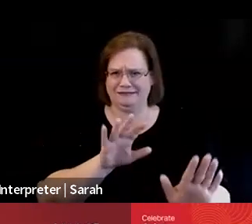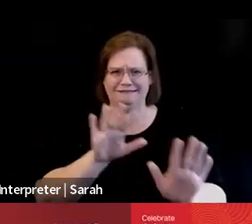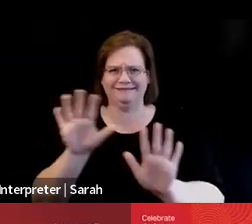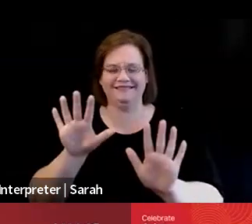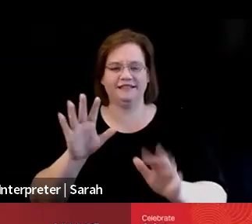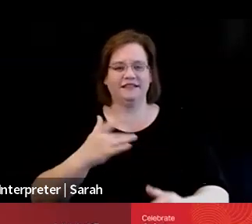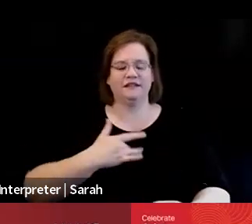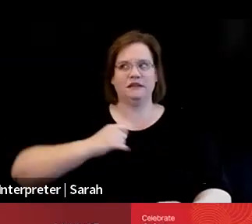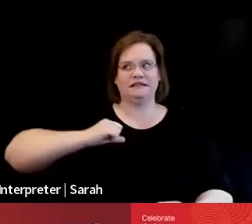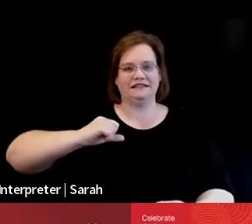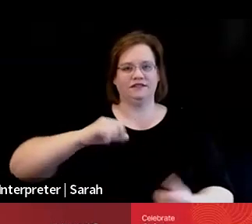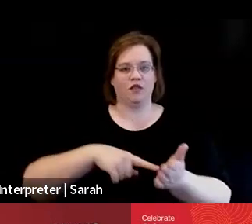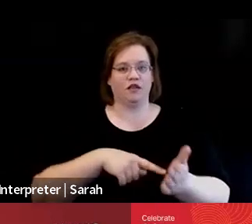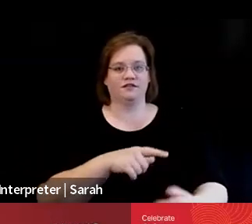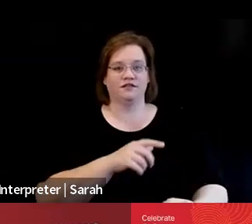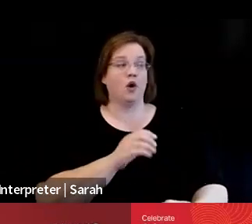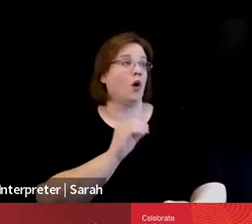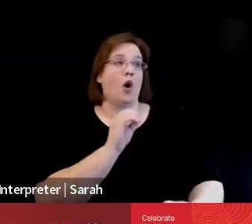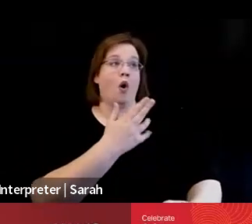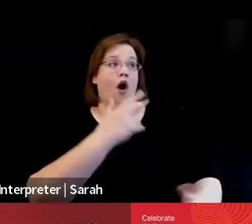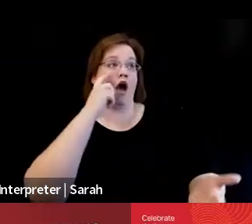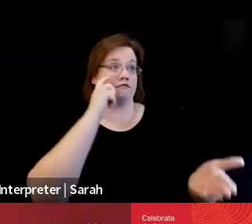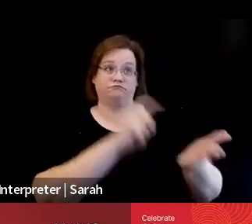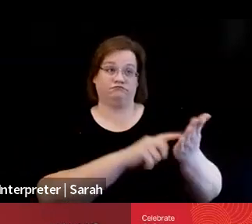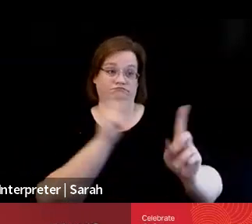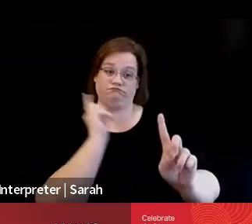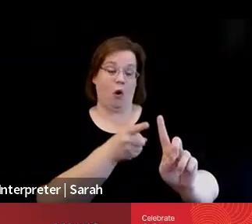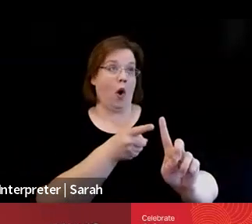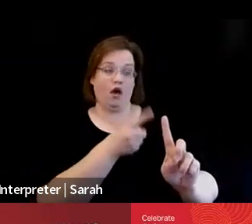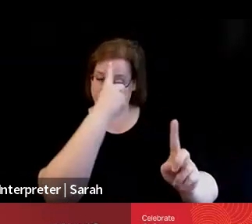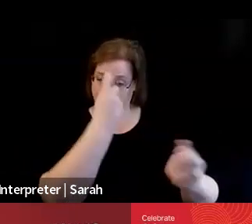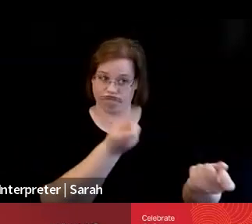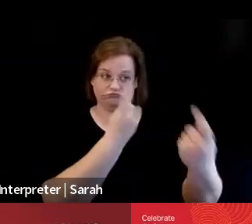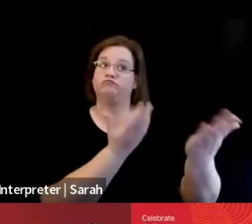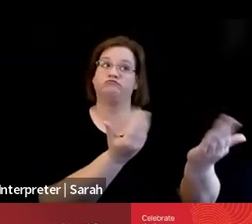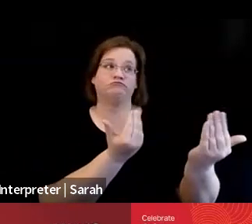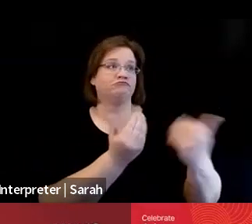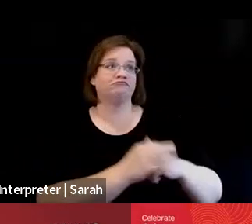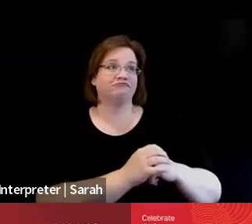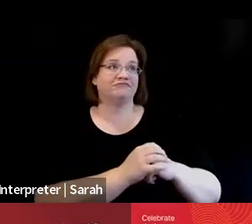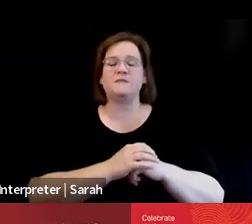we give pushback against the providers all the time. I see exactly what you're saying. No, please.